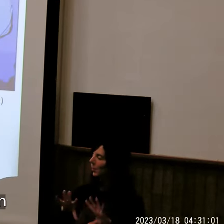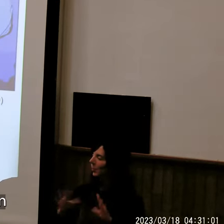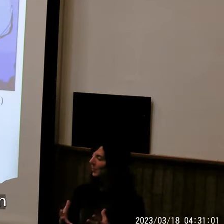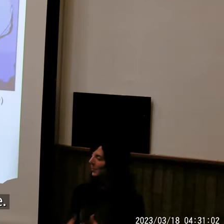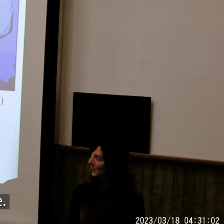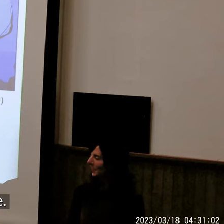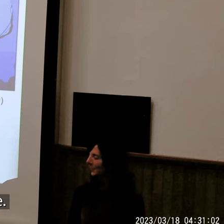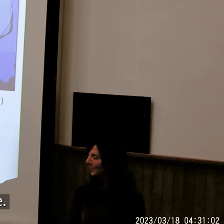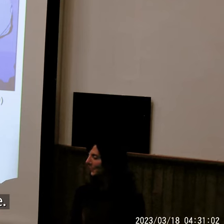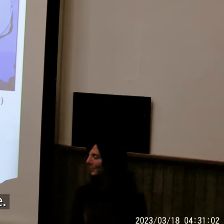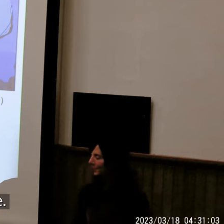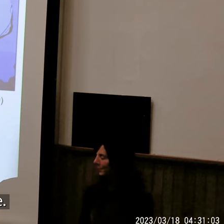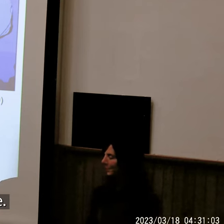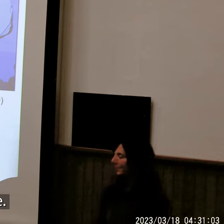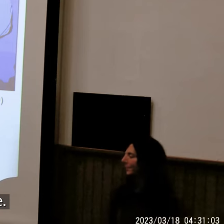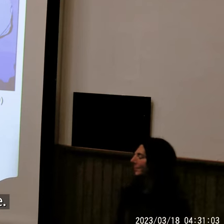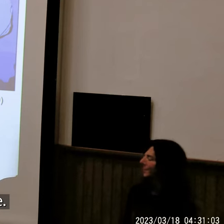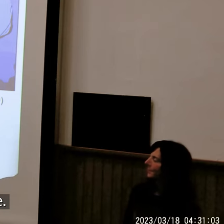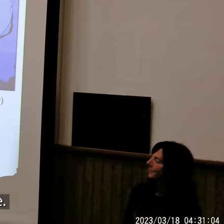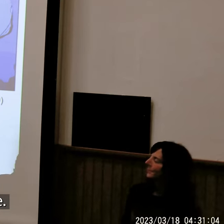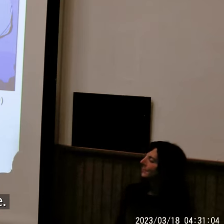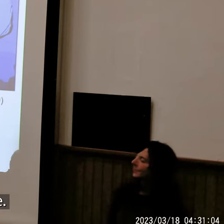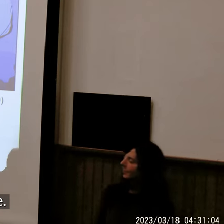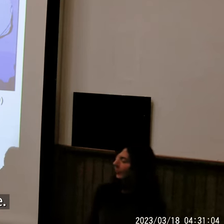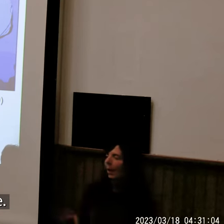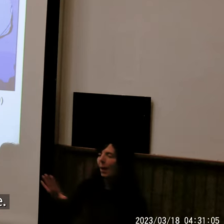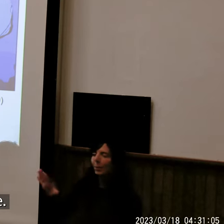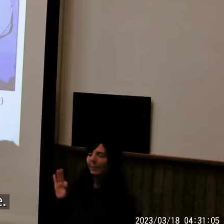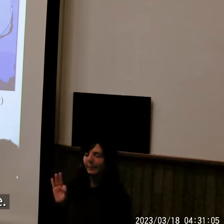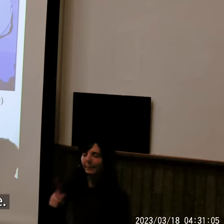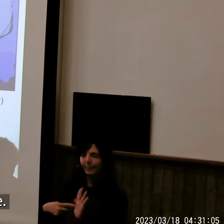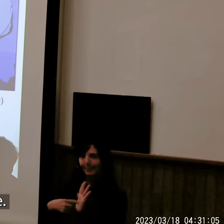So let me show you what I mean by looking at one specific game.